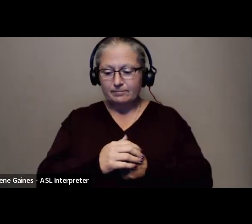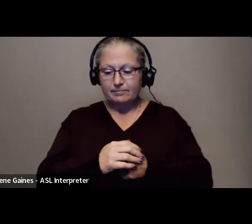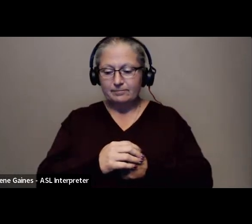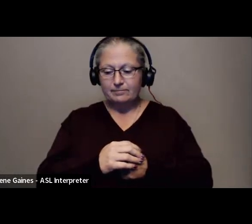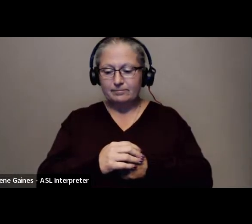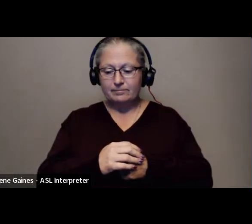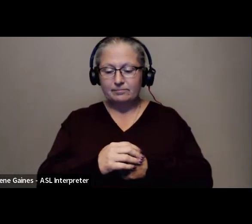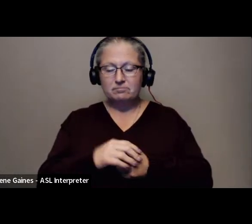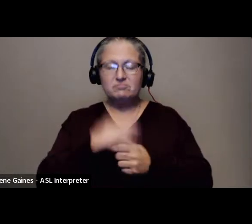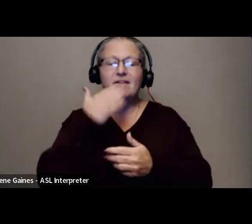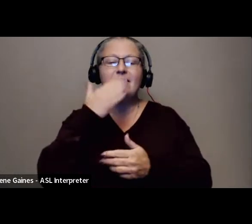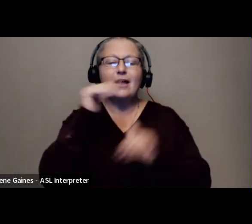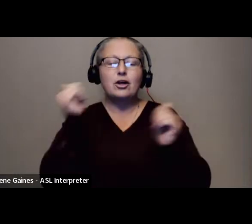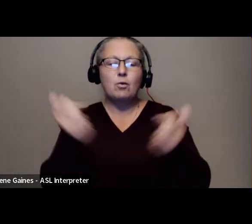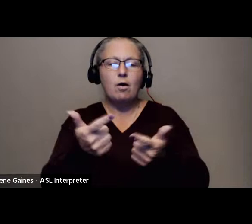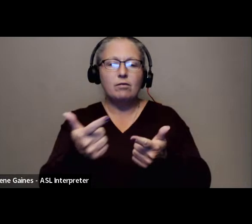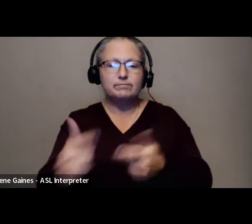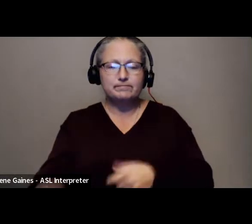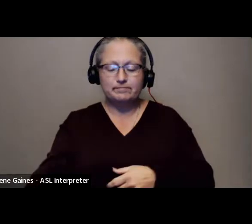Thank you all.